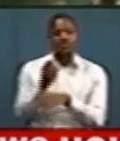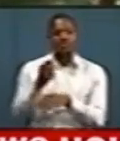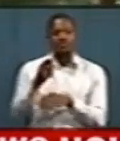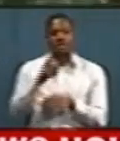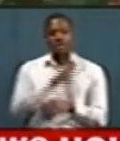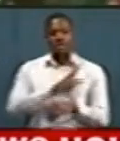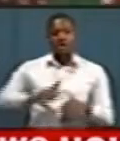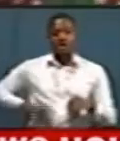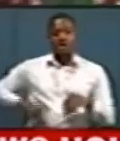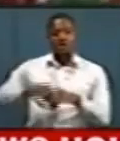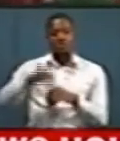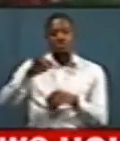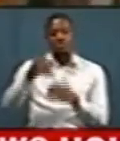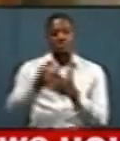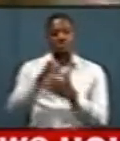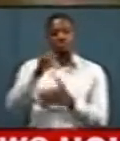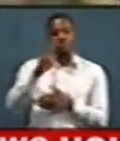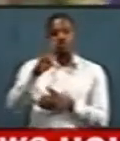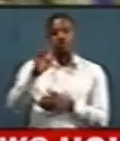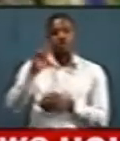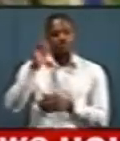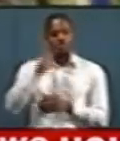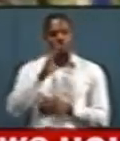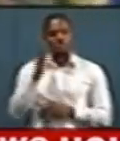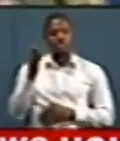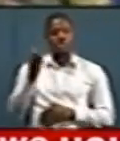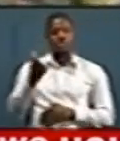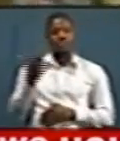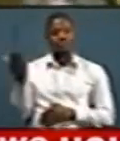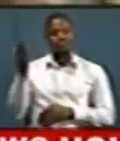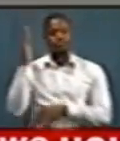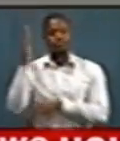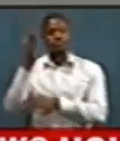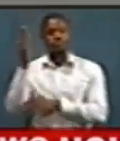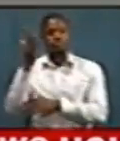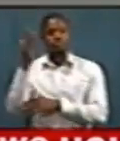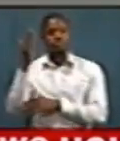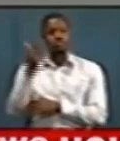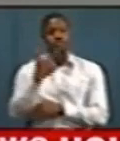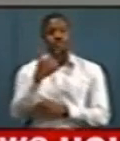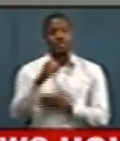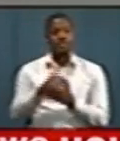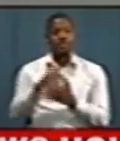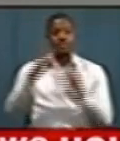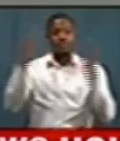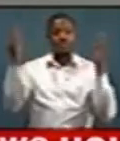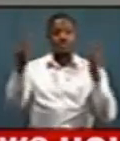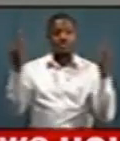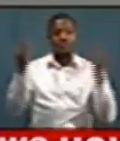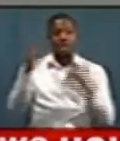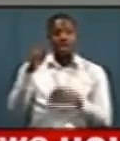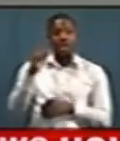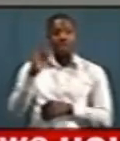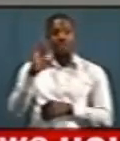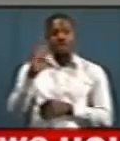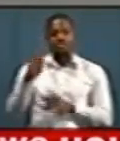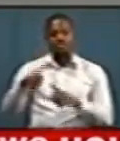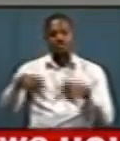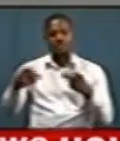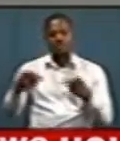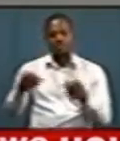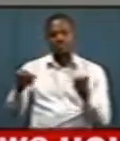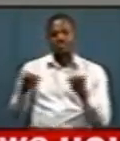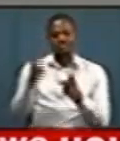of New Jabin traditional area, Bafo Nyantetitutu Boateng, said festivals like NAFAC provide an avenue